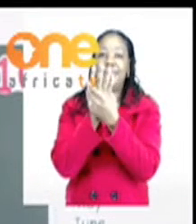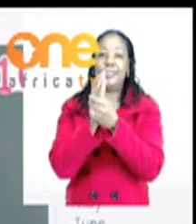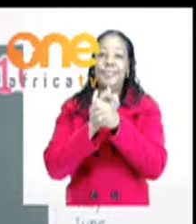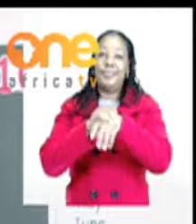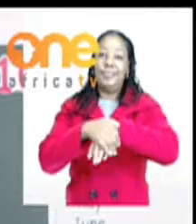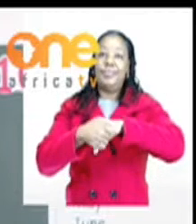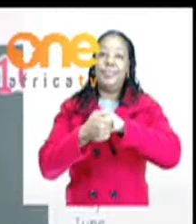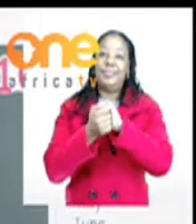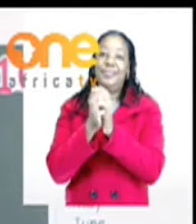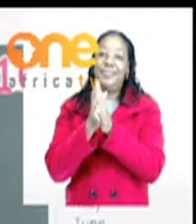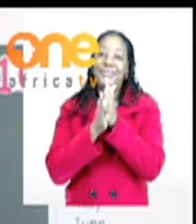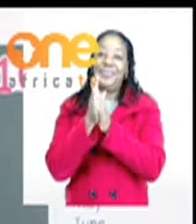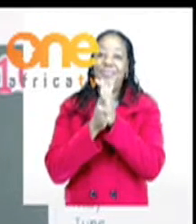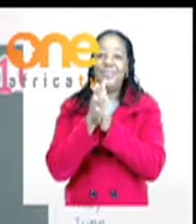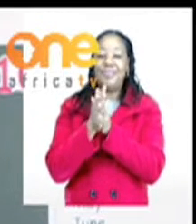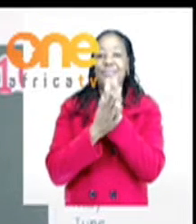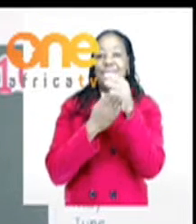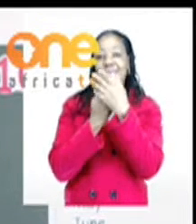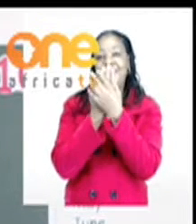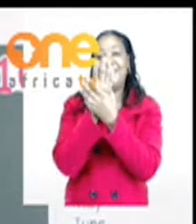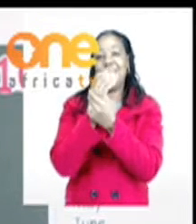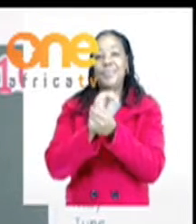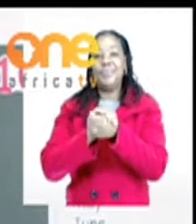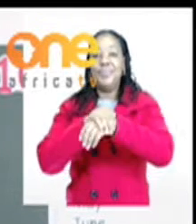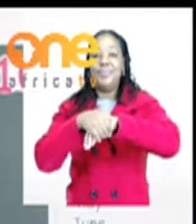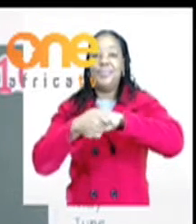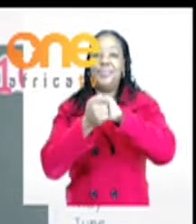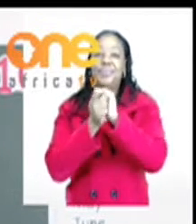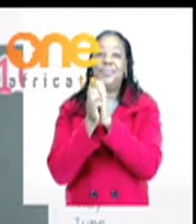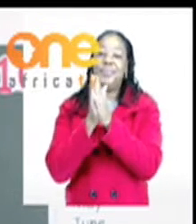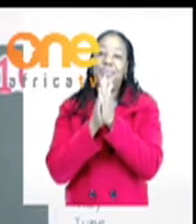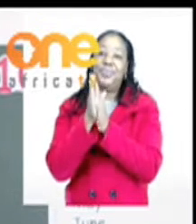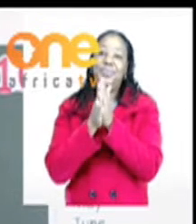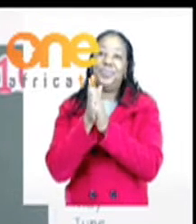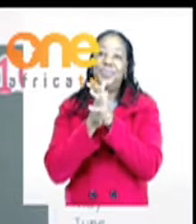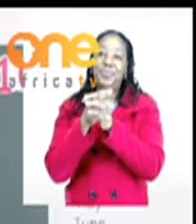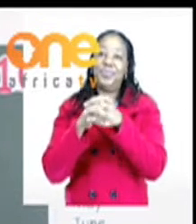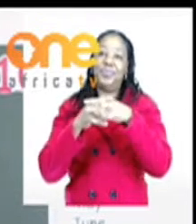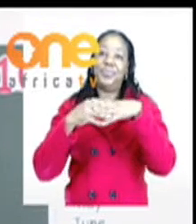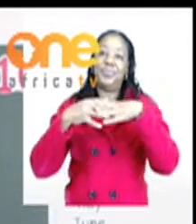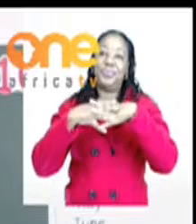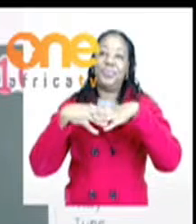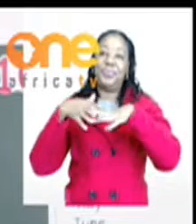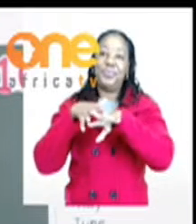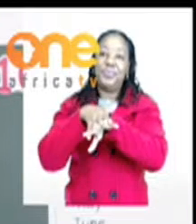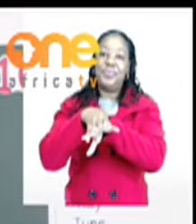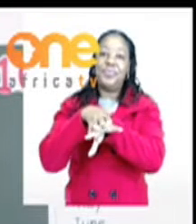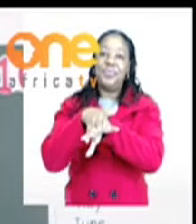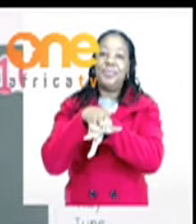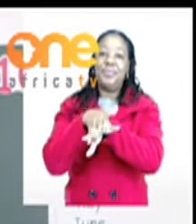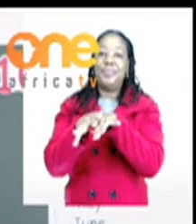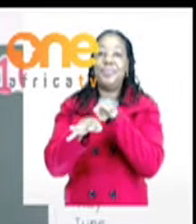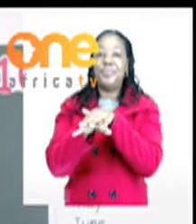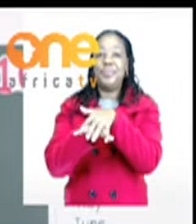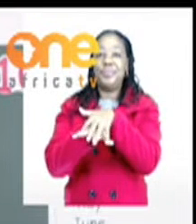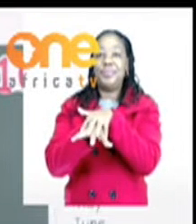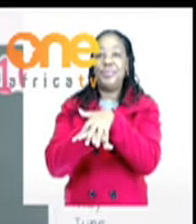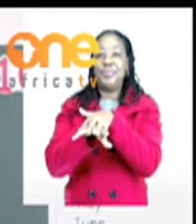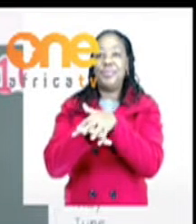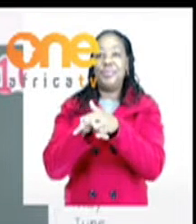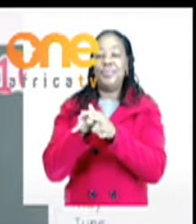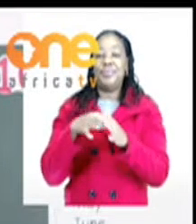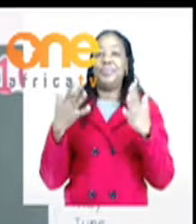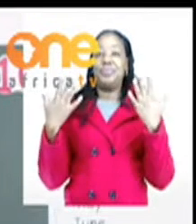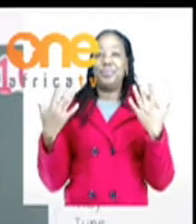Rub, rub, rub your hands back, inside and forth. Now your hands and mine